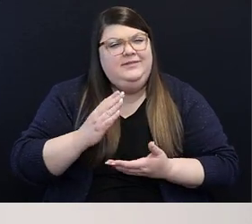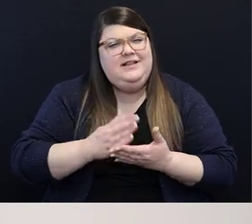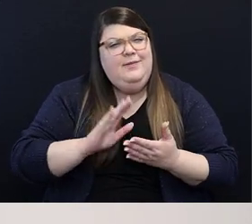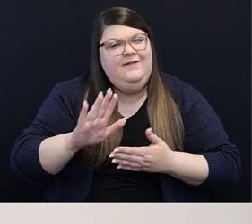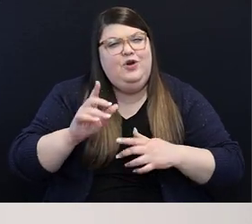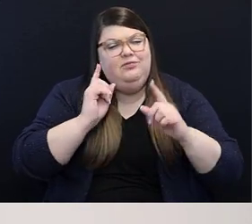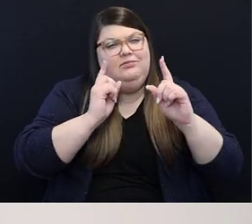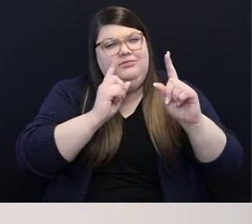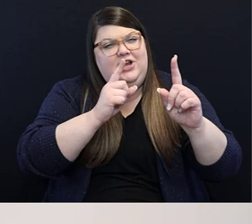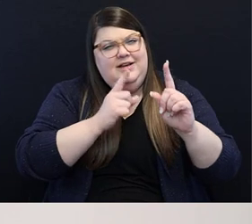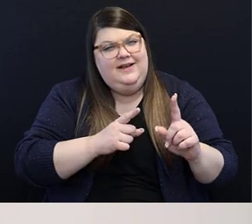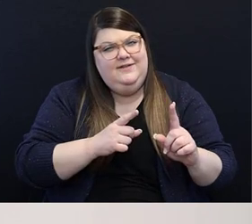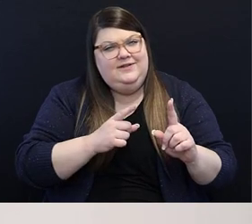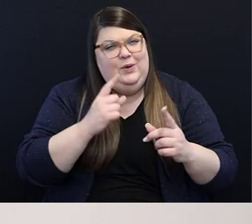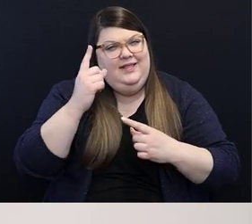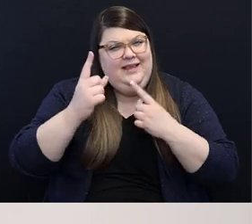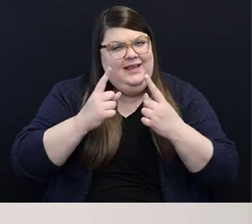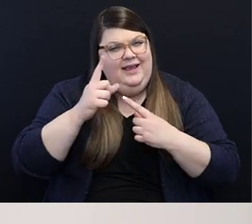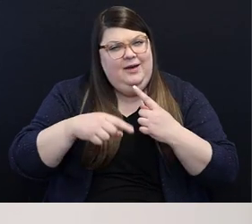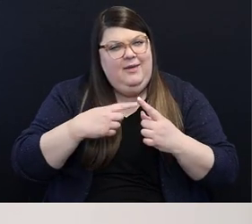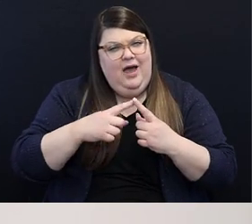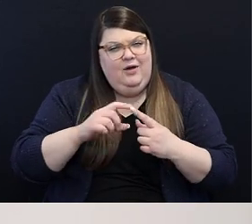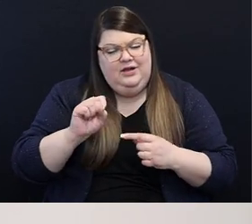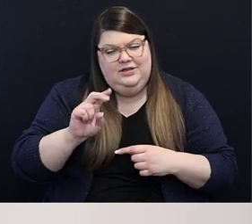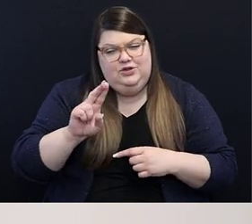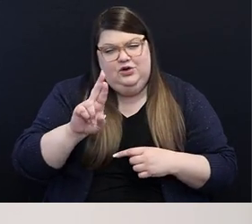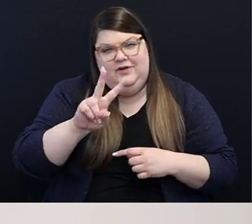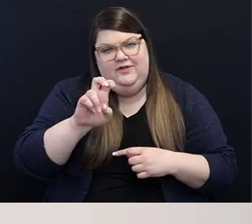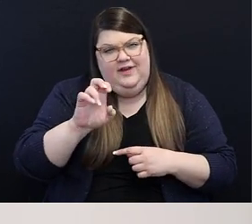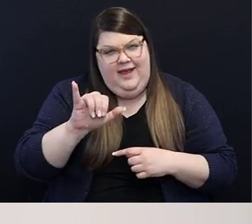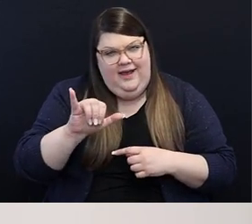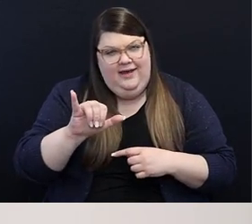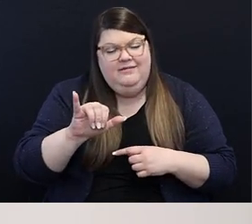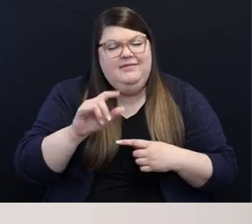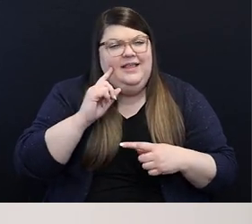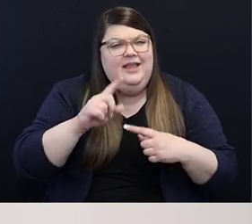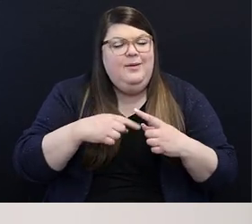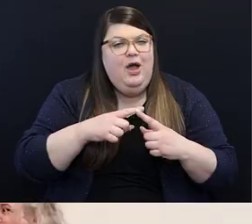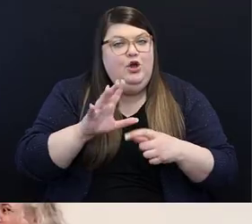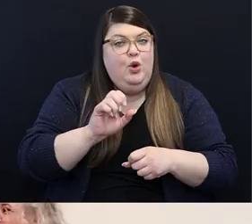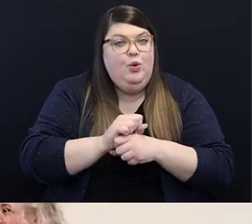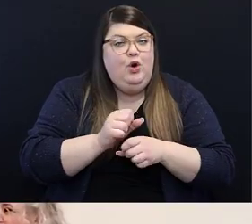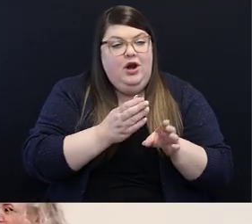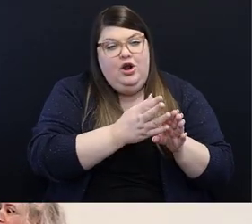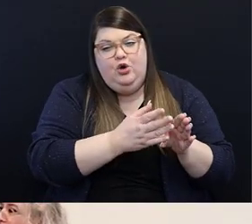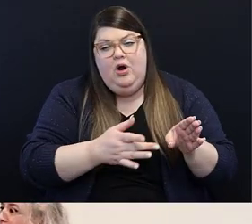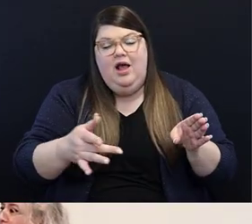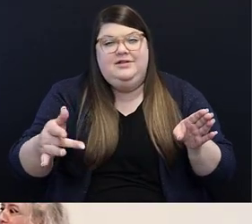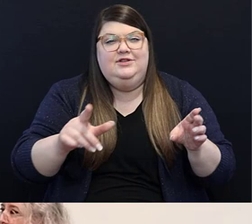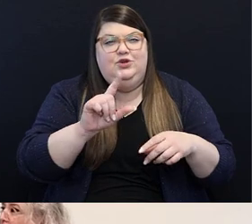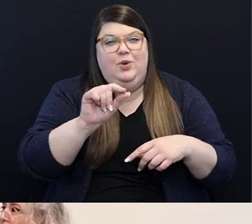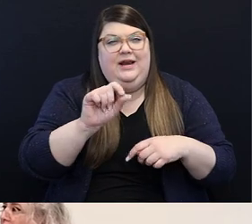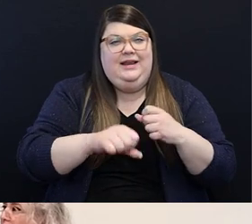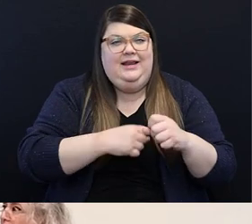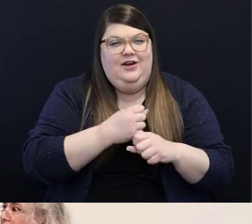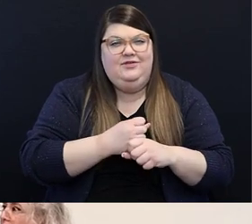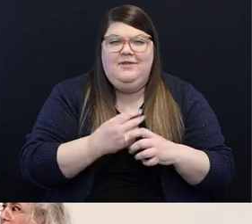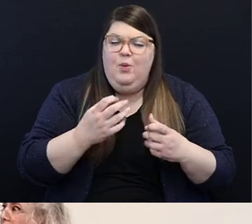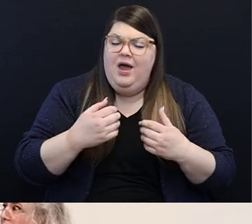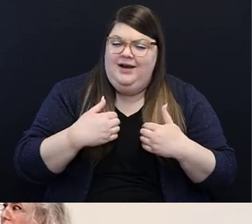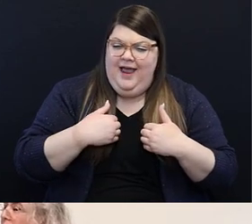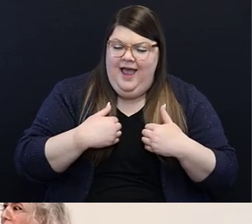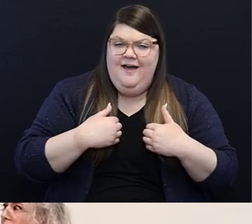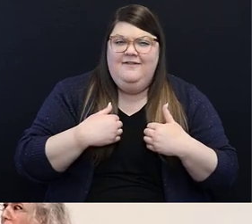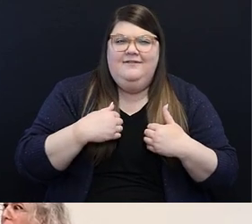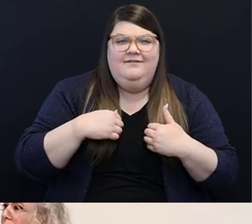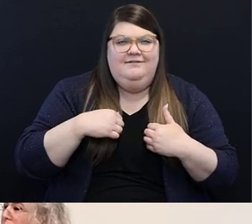with thinking of a survey and thinking about your work across 20 years? I wanted to make a survey show that